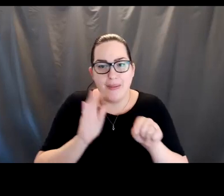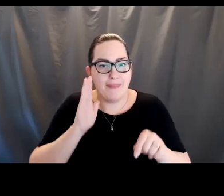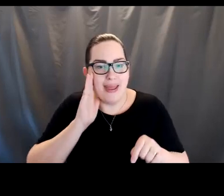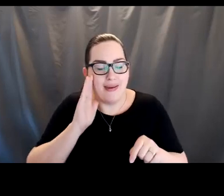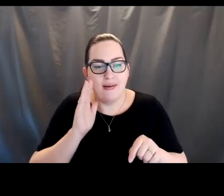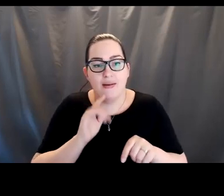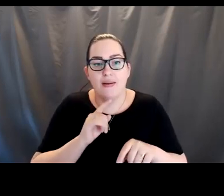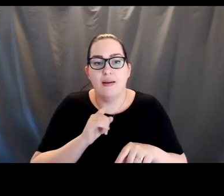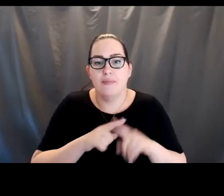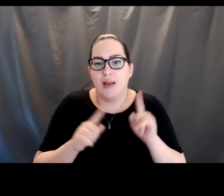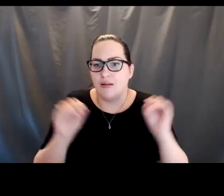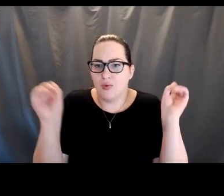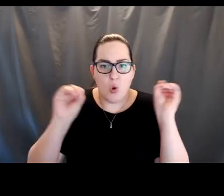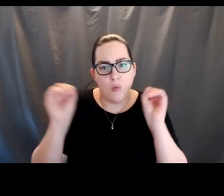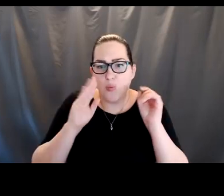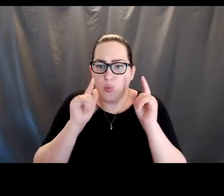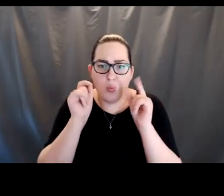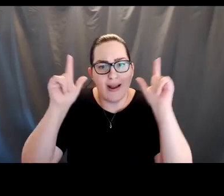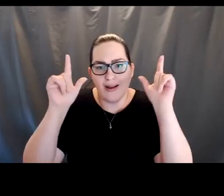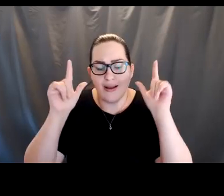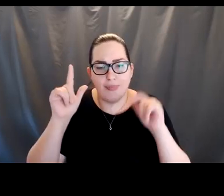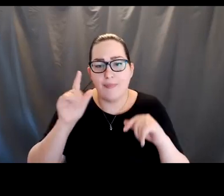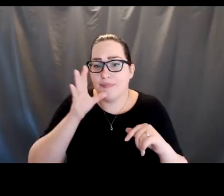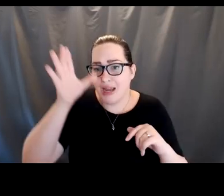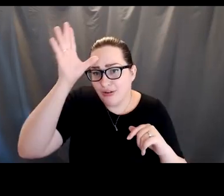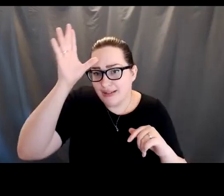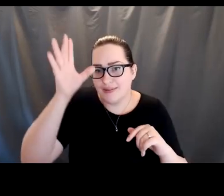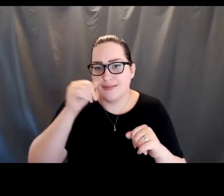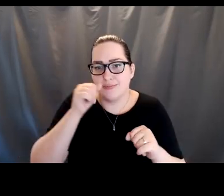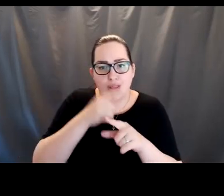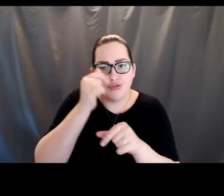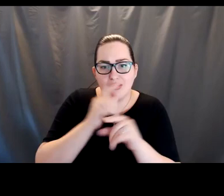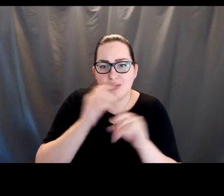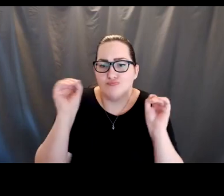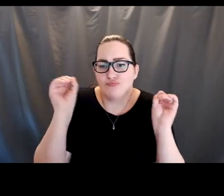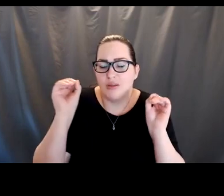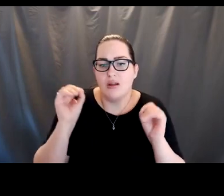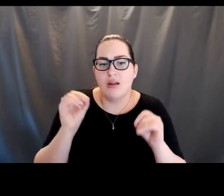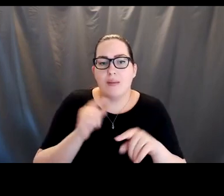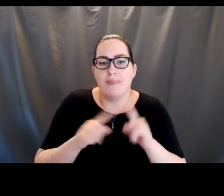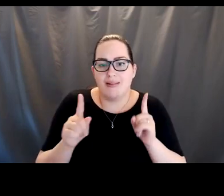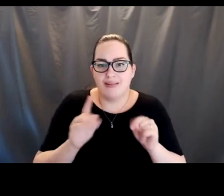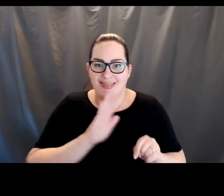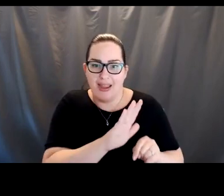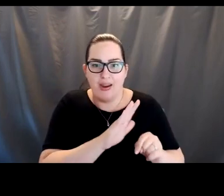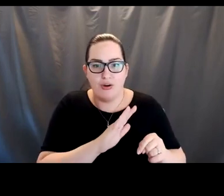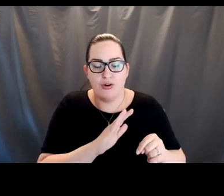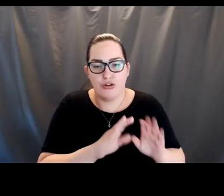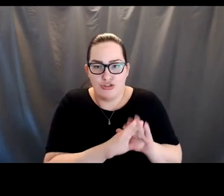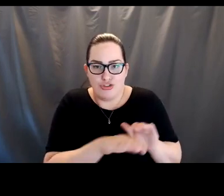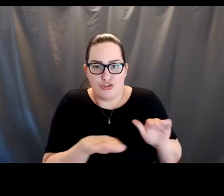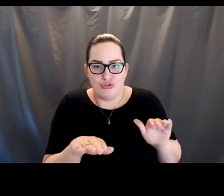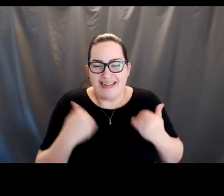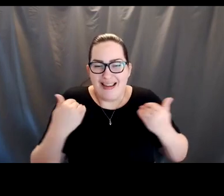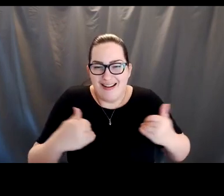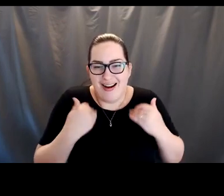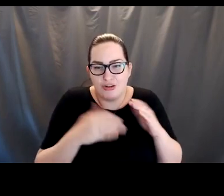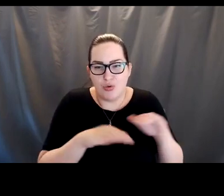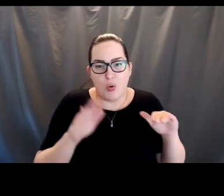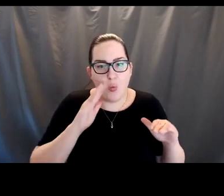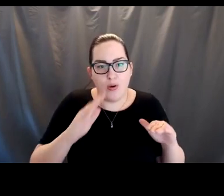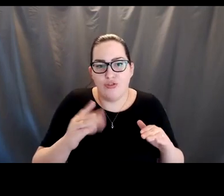wouldn't wake up, the siblings wouldn't wake up. The girl would just disappear. And then the family would wake up hours later and say, where's our